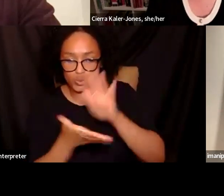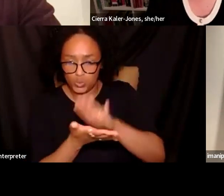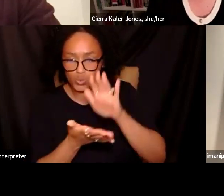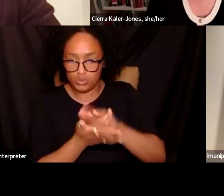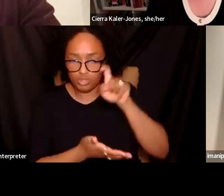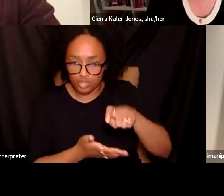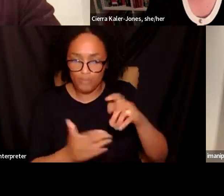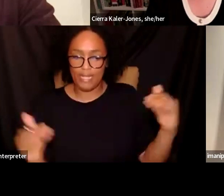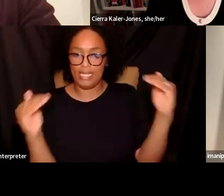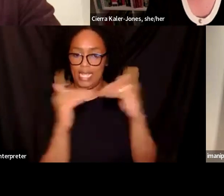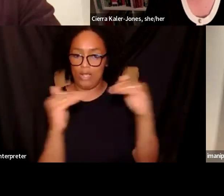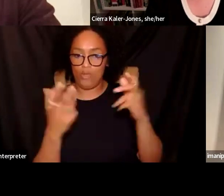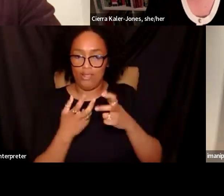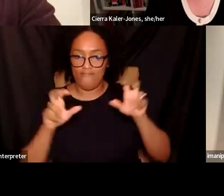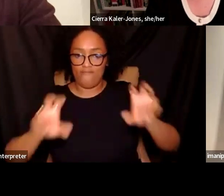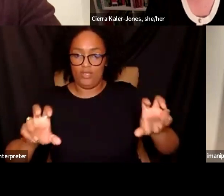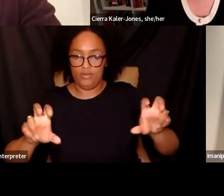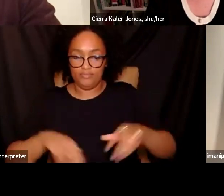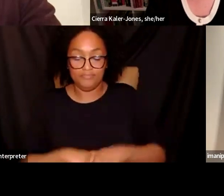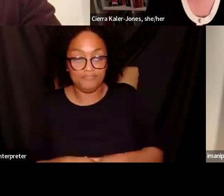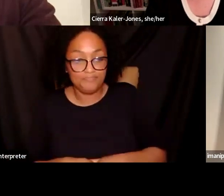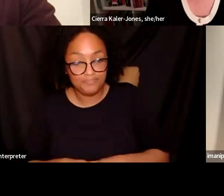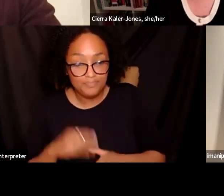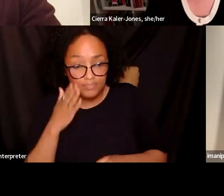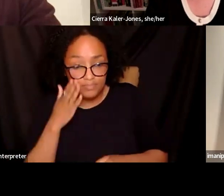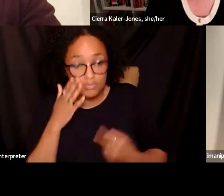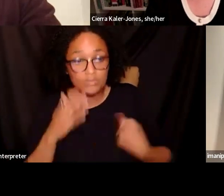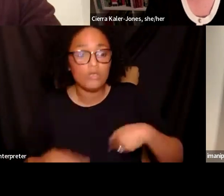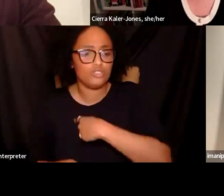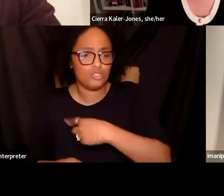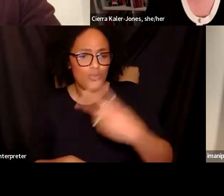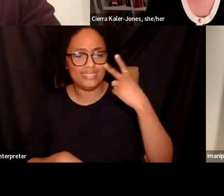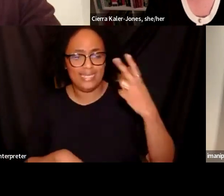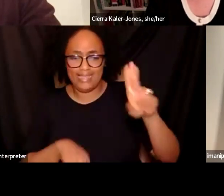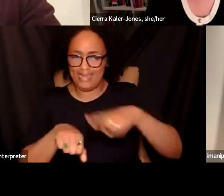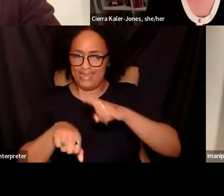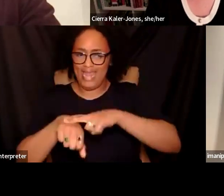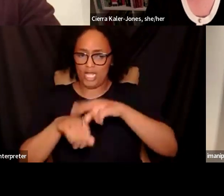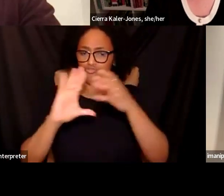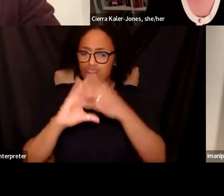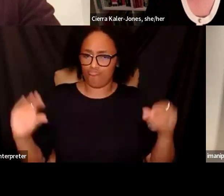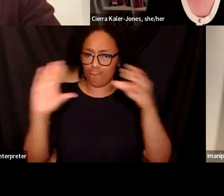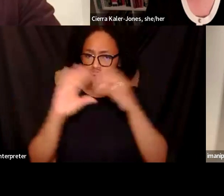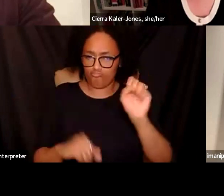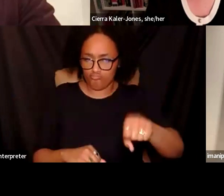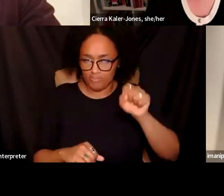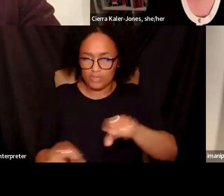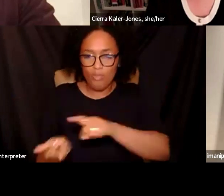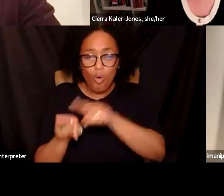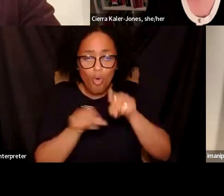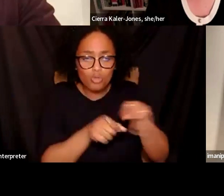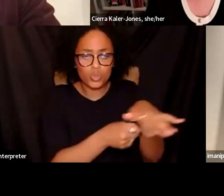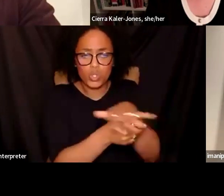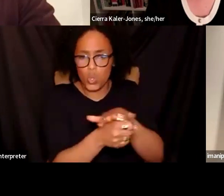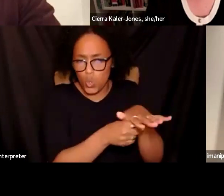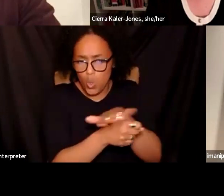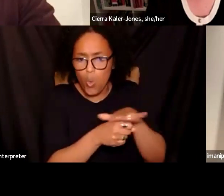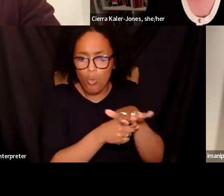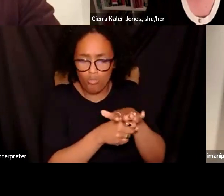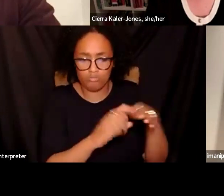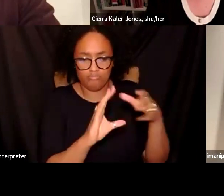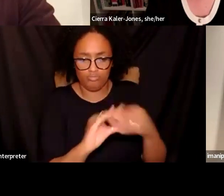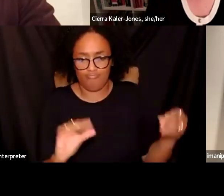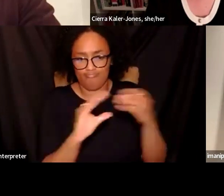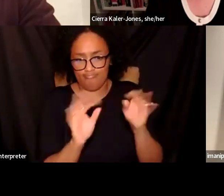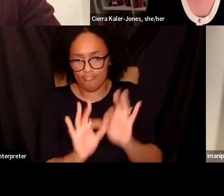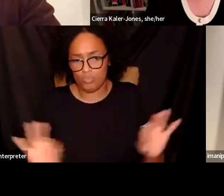national story about that, but there are lots of local stories, and that they are part of the reason why they're so powerful is that individual